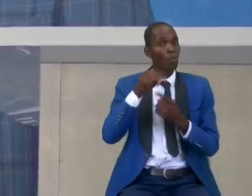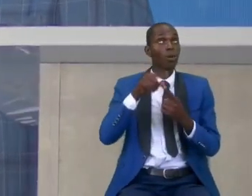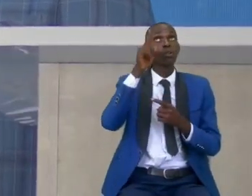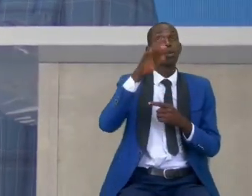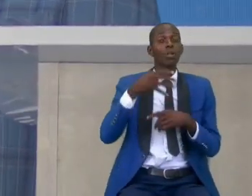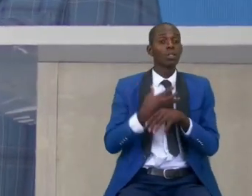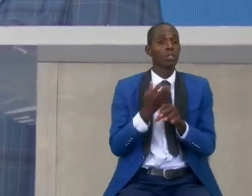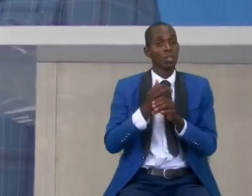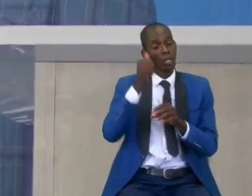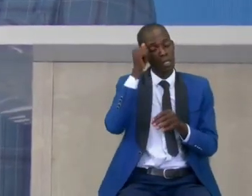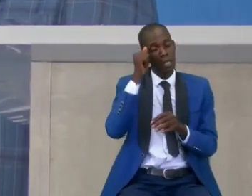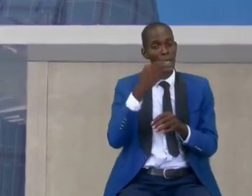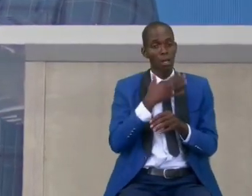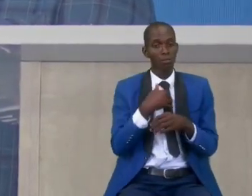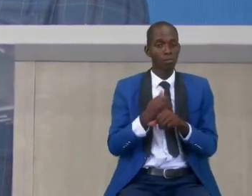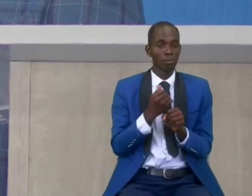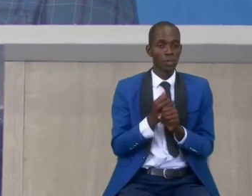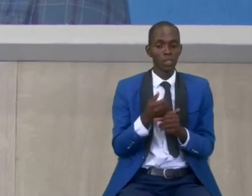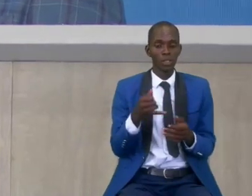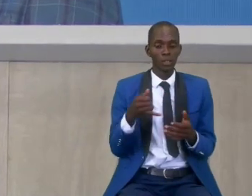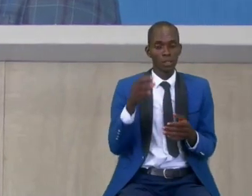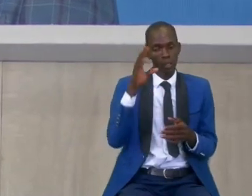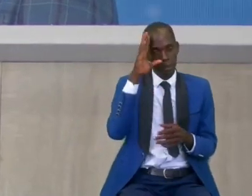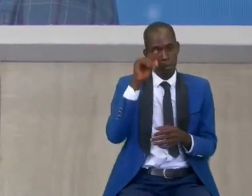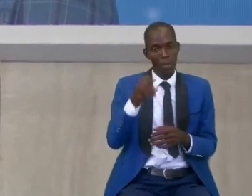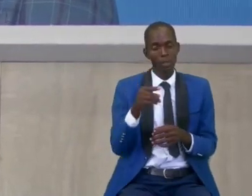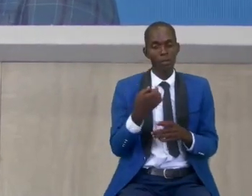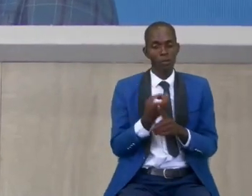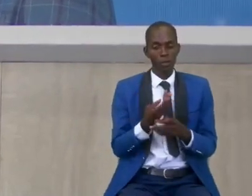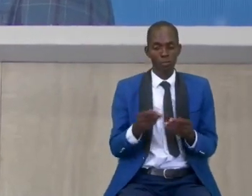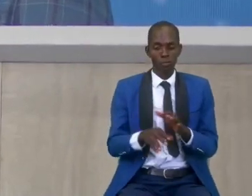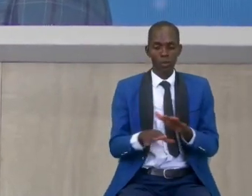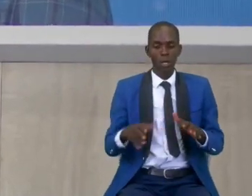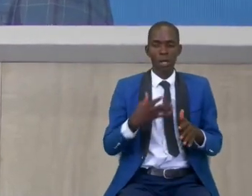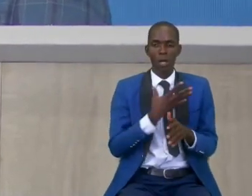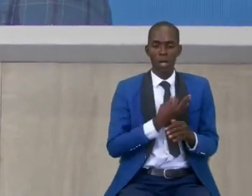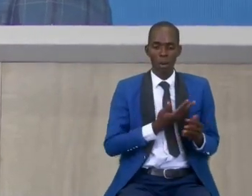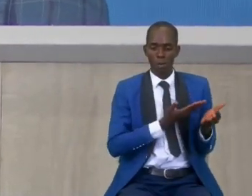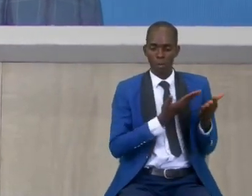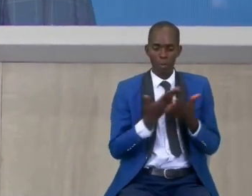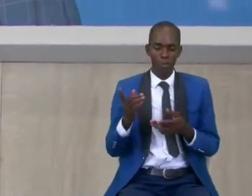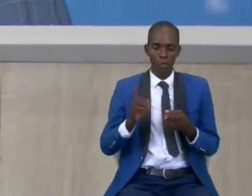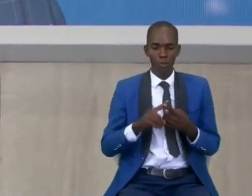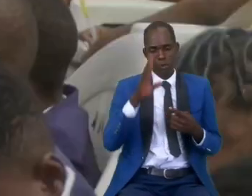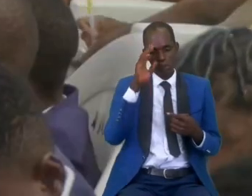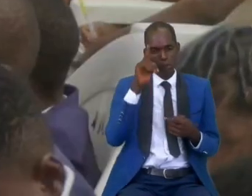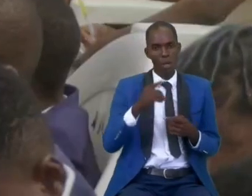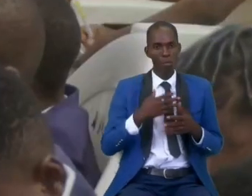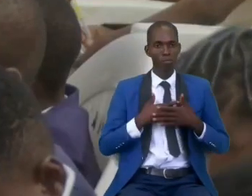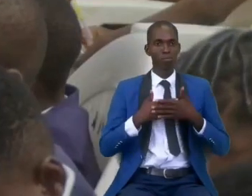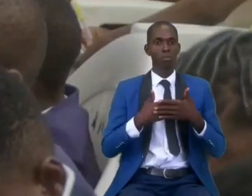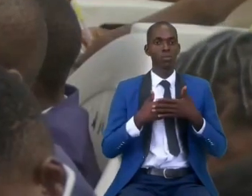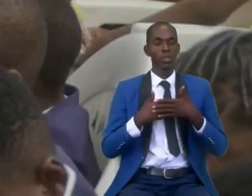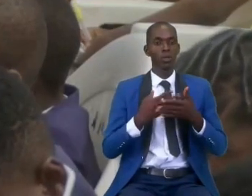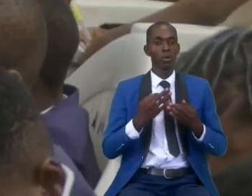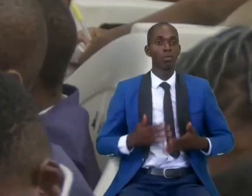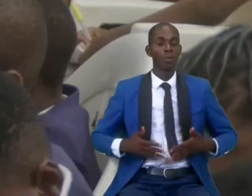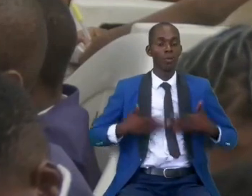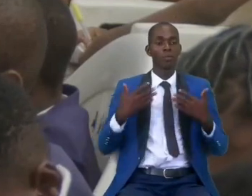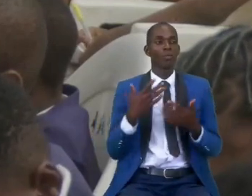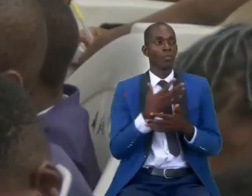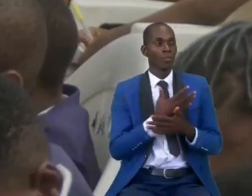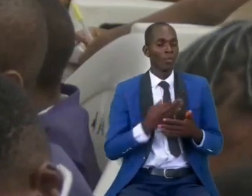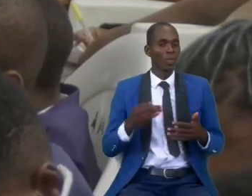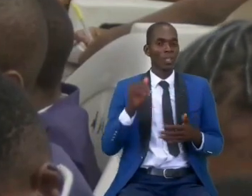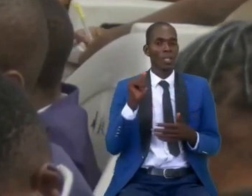unto him the breath of life. And then Adam, Eve, they became living souls. Now, the same, he